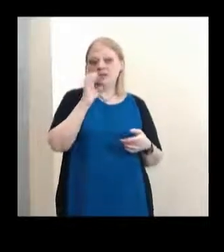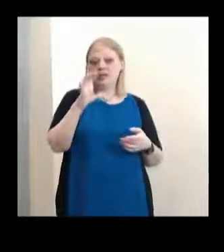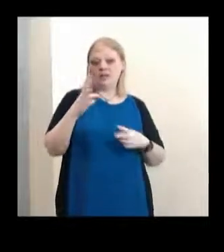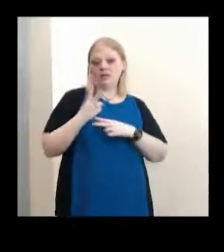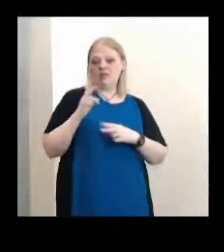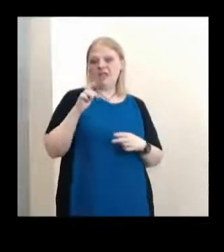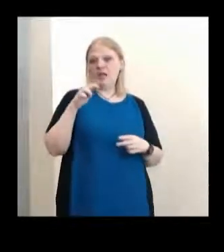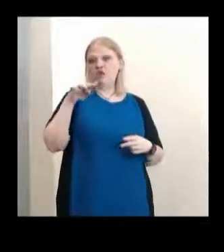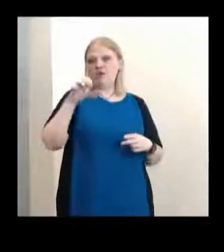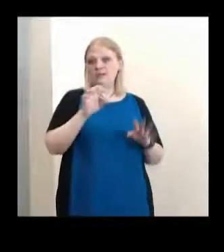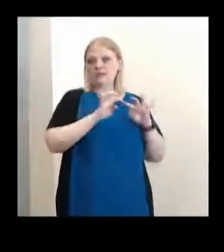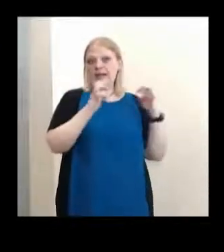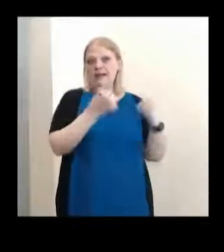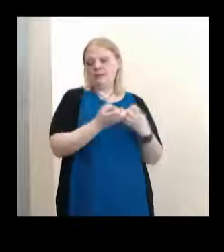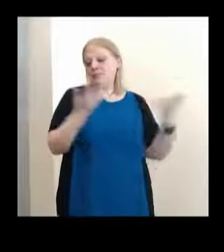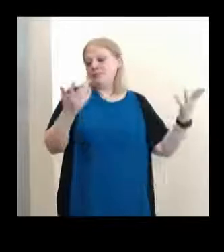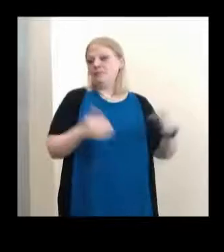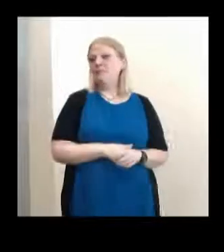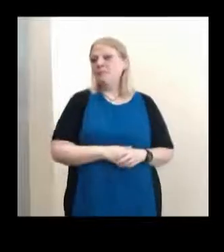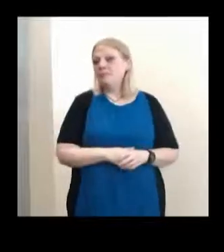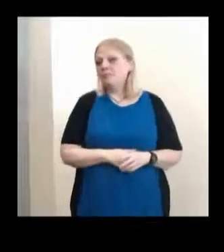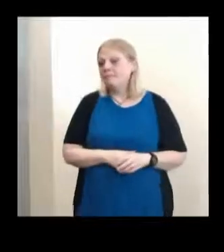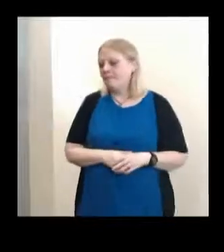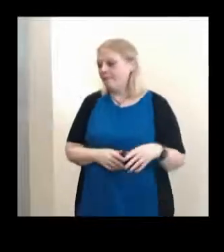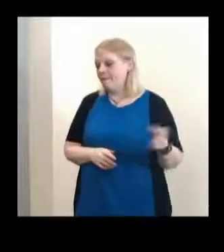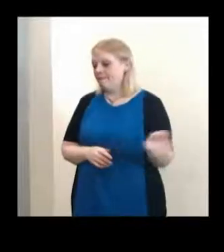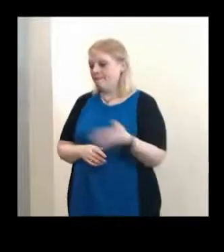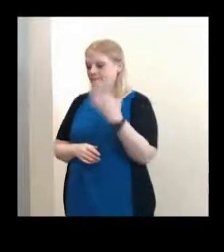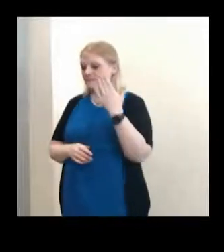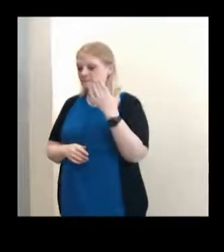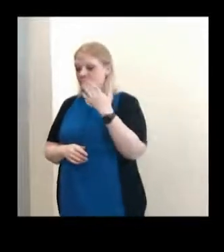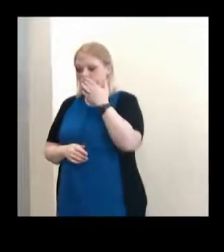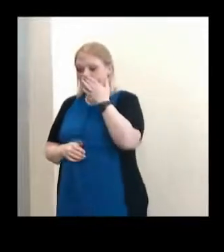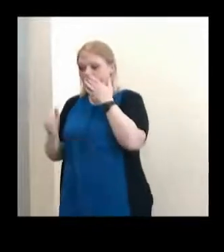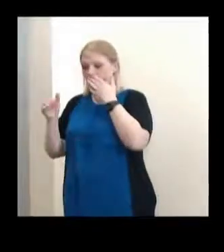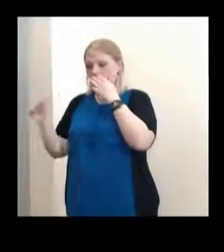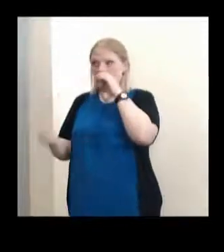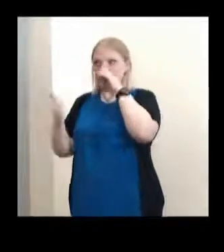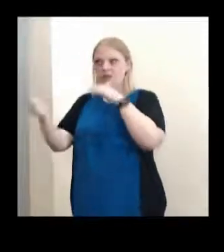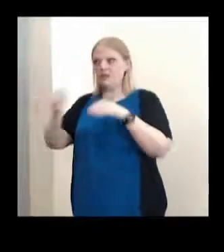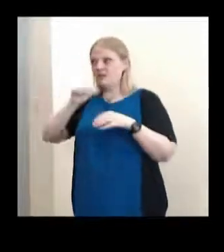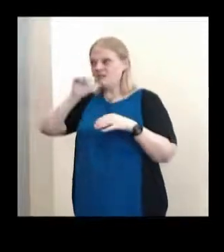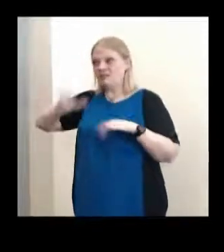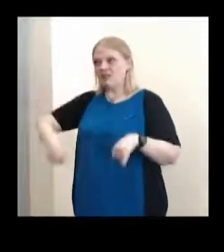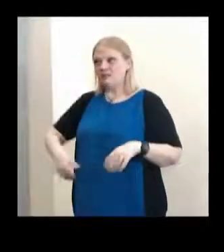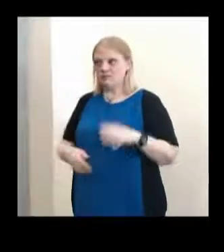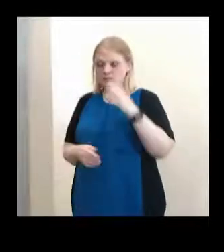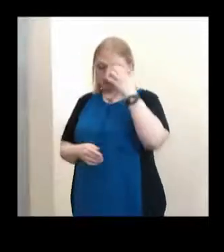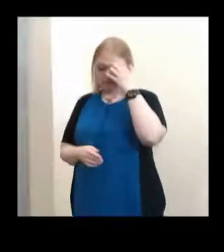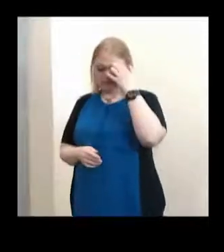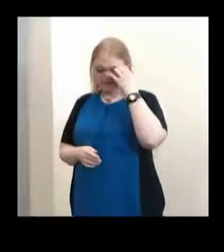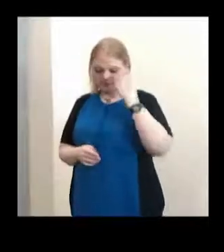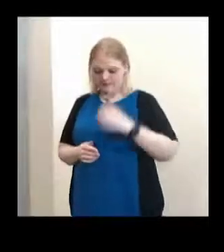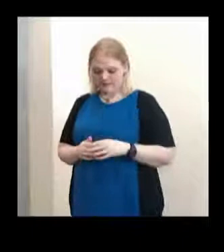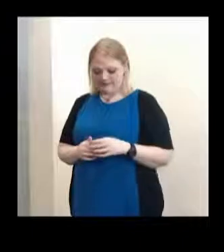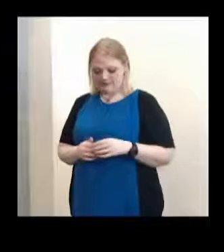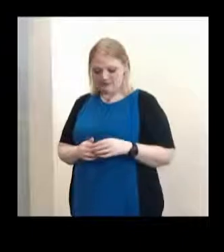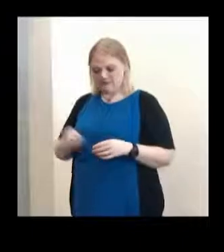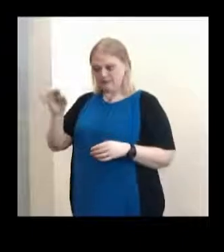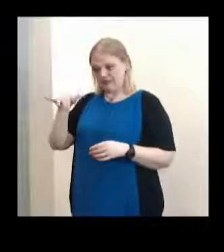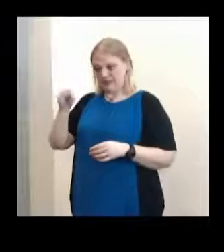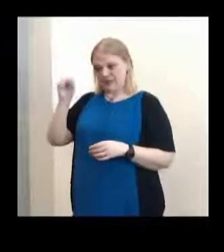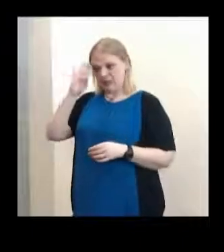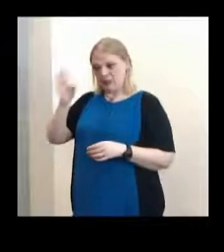County Veterans Stadium. Back to the top, or anybody else on that I haven't called on? Yes, hello.